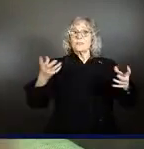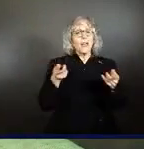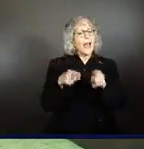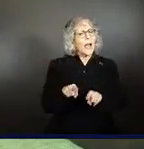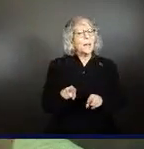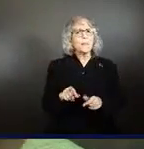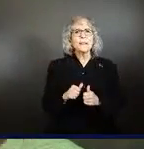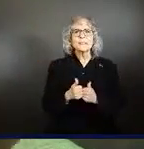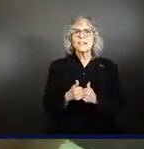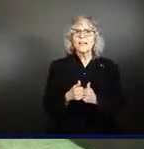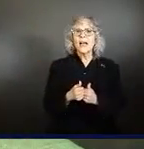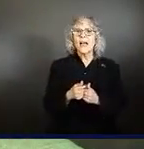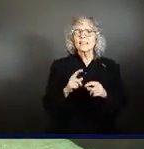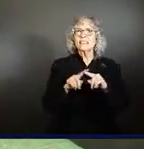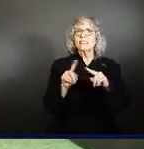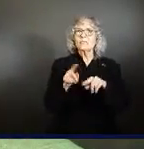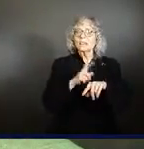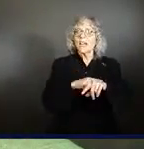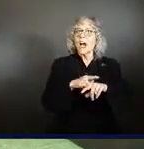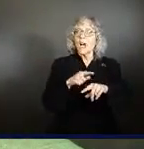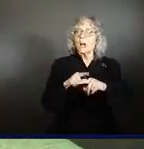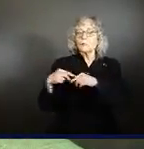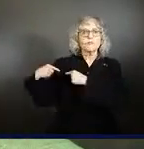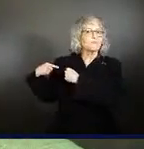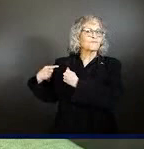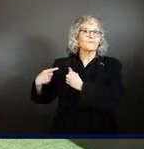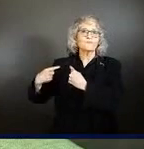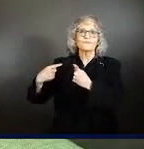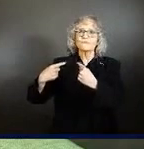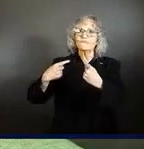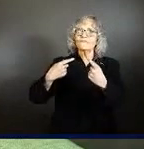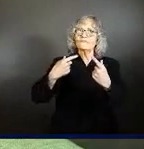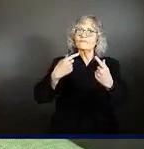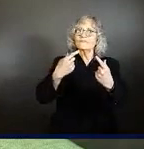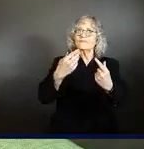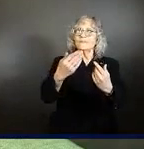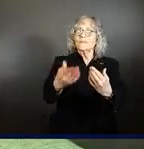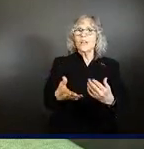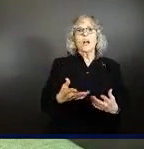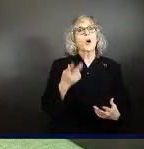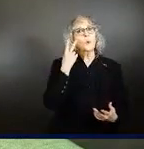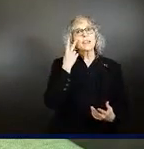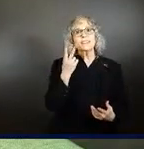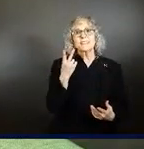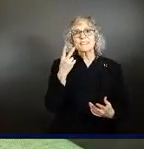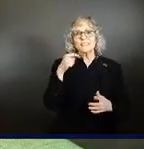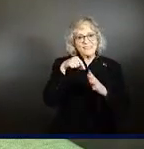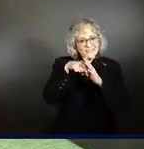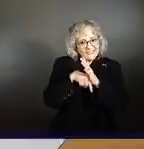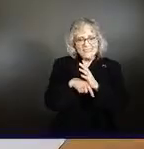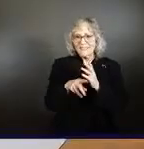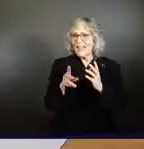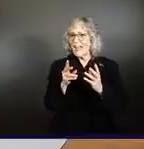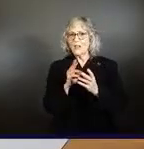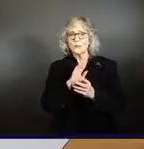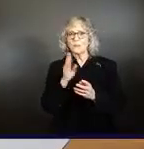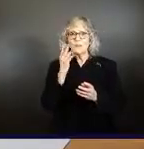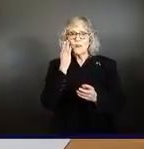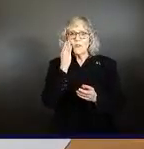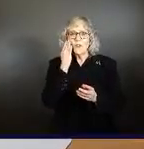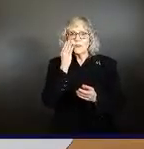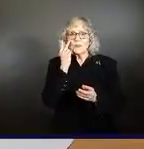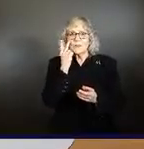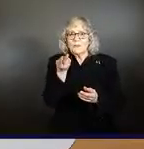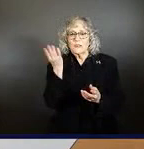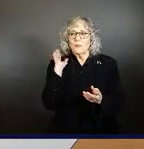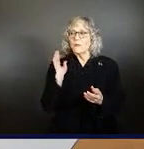positions, at different times even. So yes, definitely, it will allow us to peer into details that we have not had the chance to before, for sure. Yeah. So one